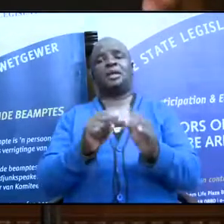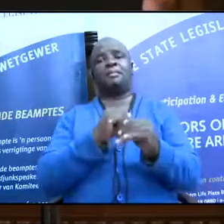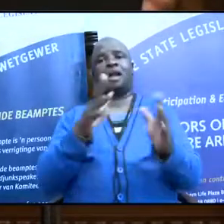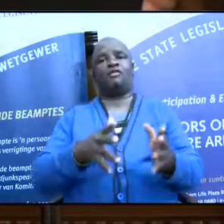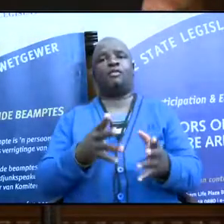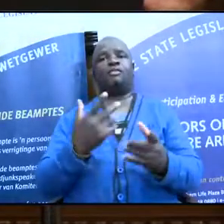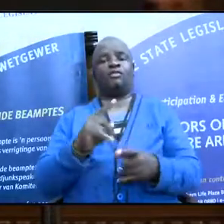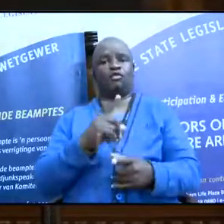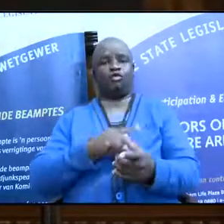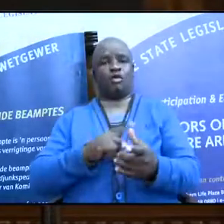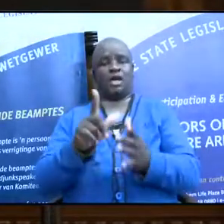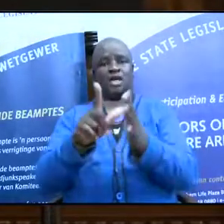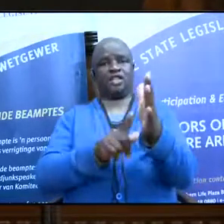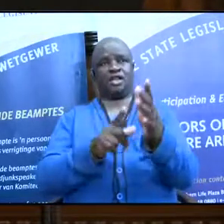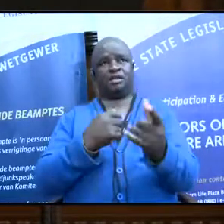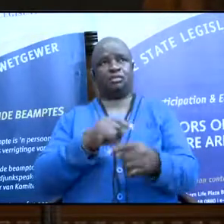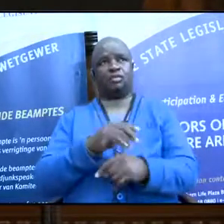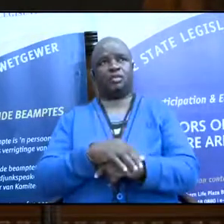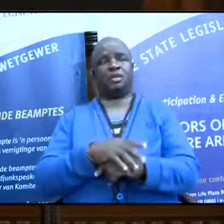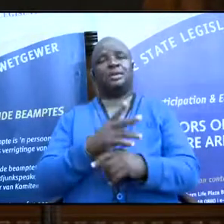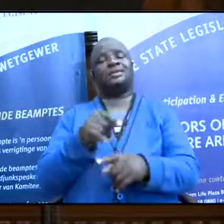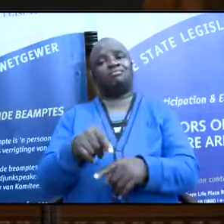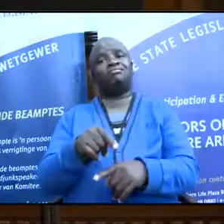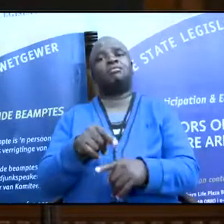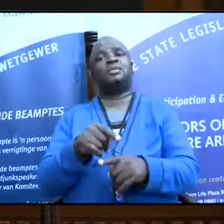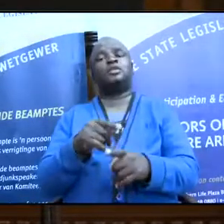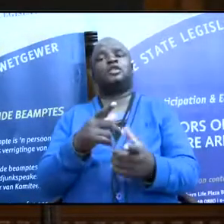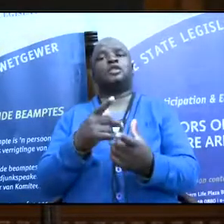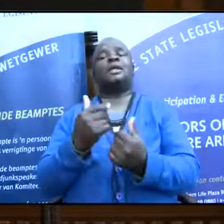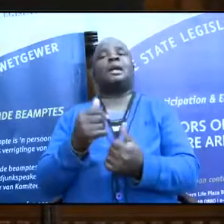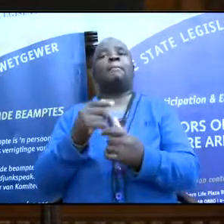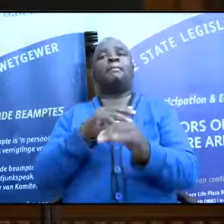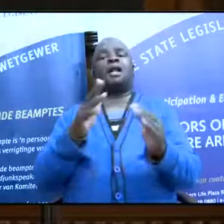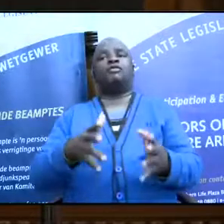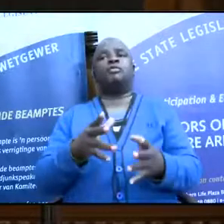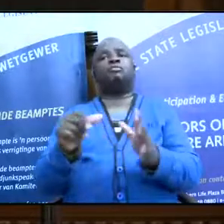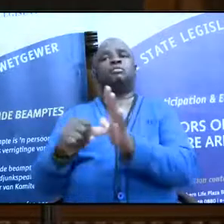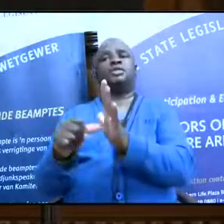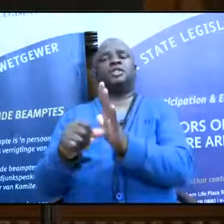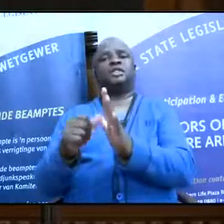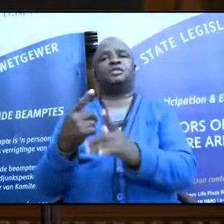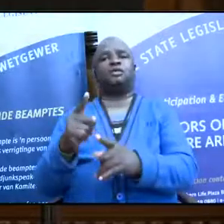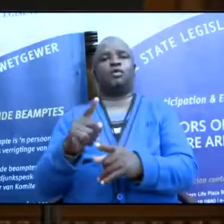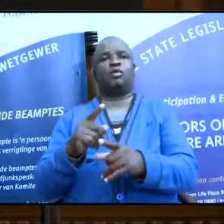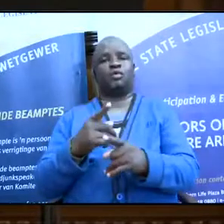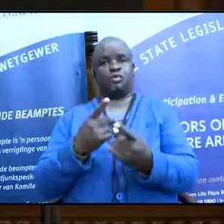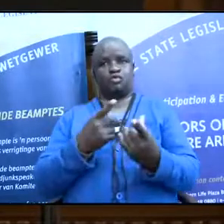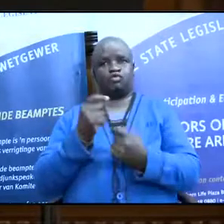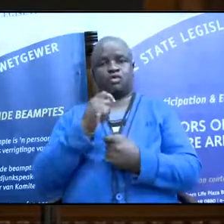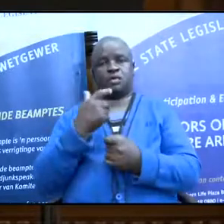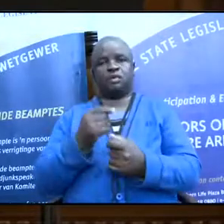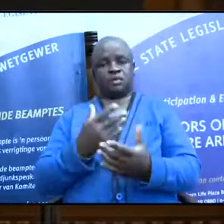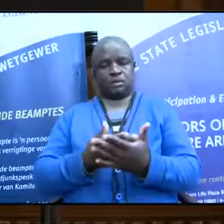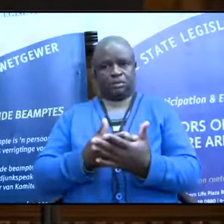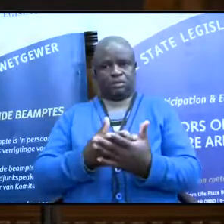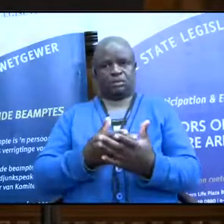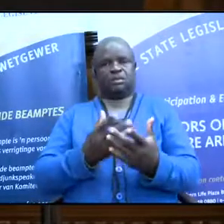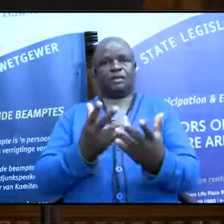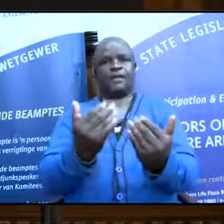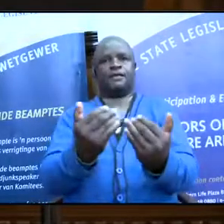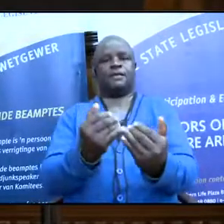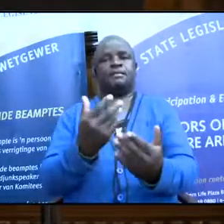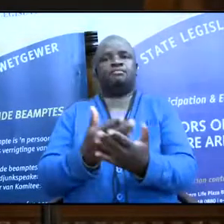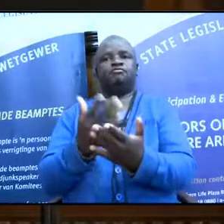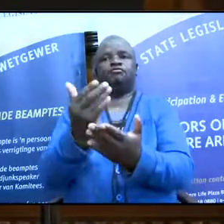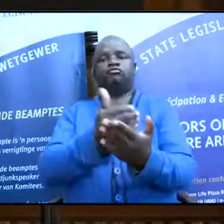lawmaking institution these platforms always serve as a critical mechanism to collect feedback